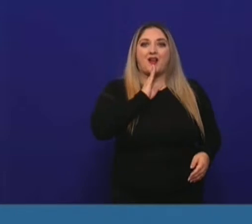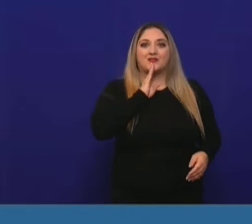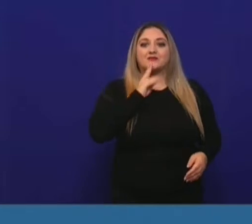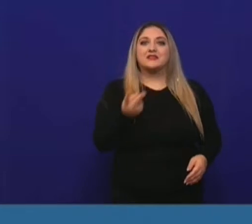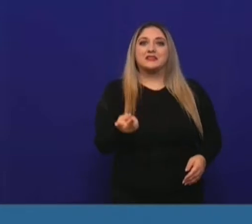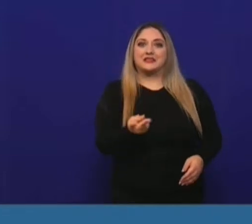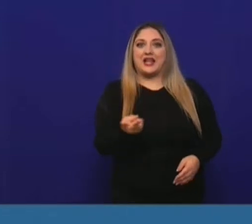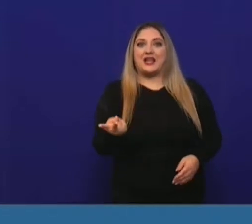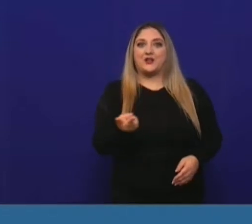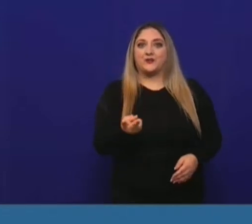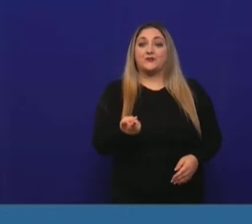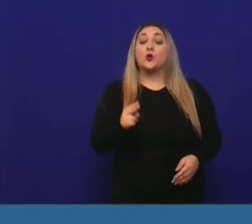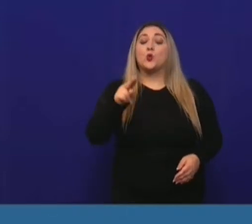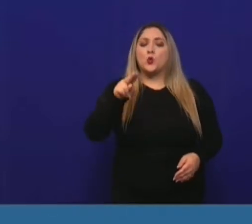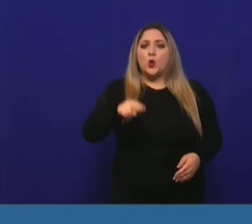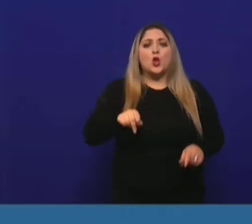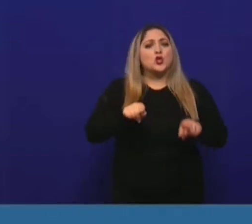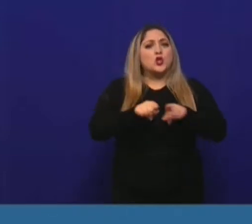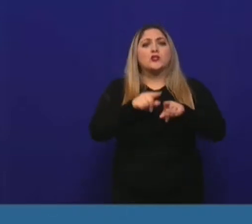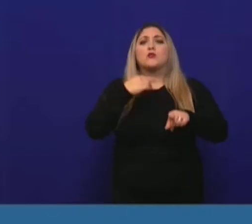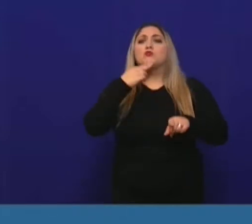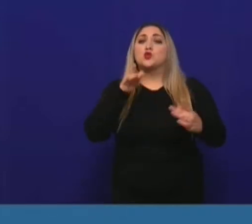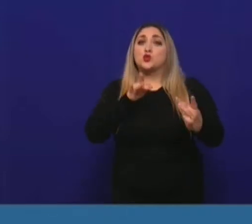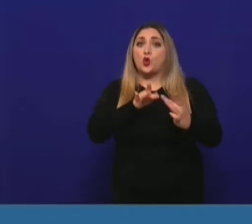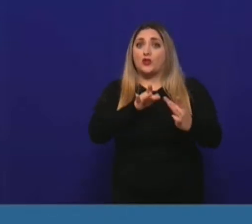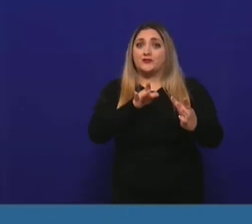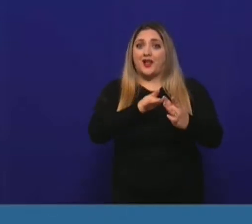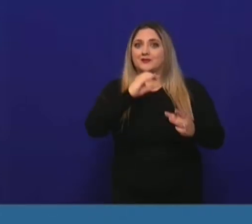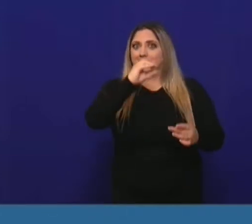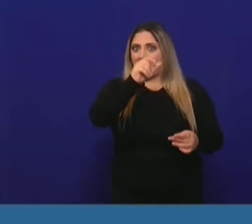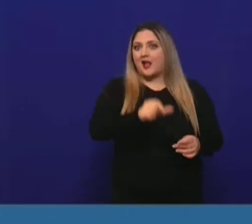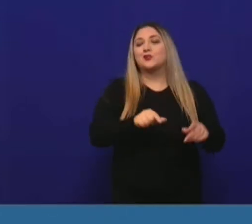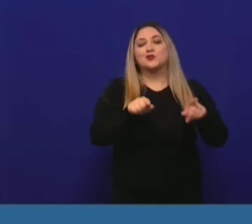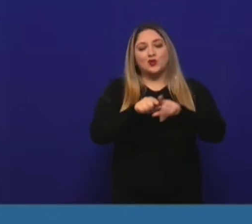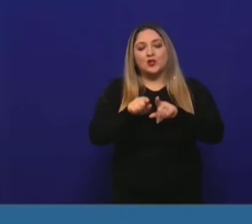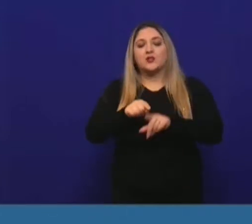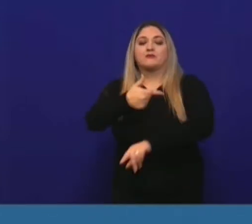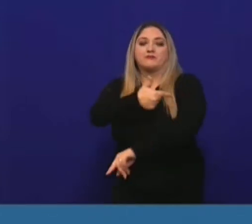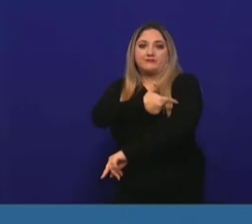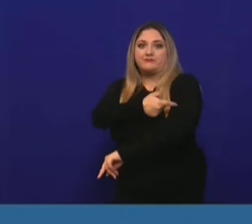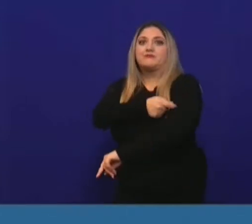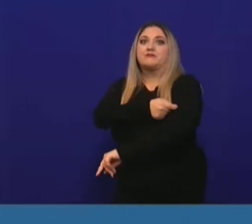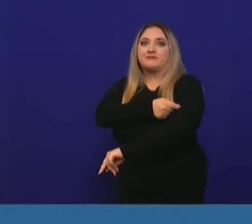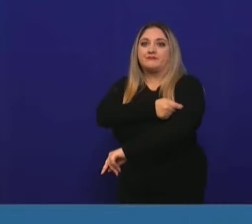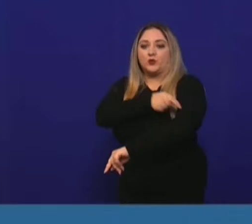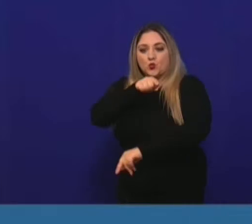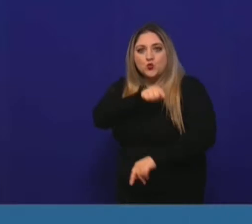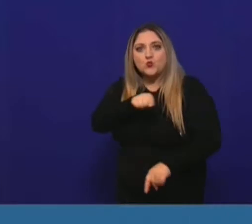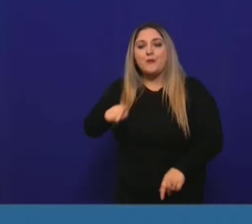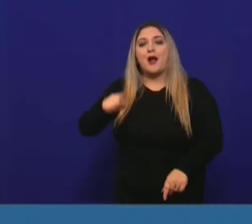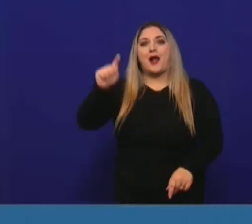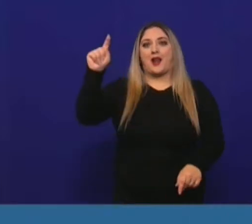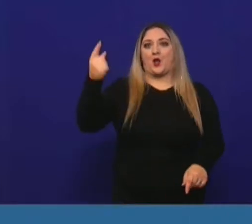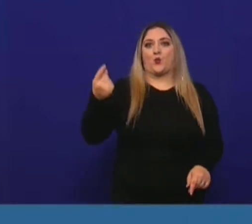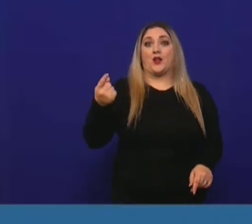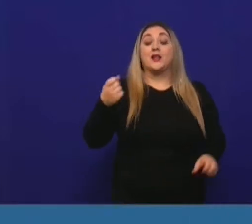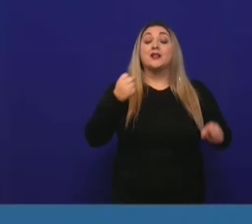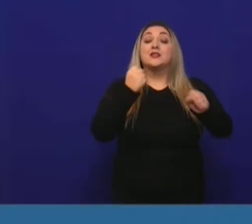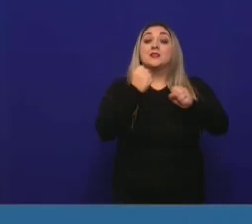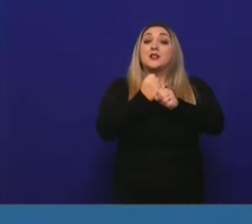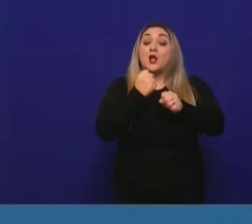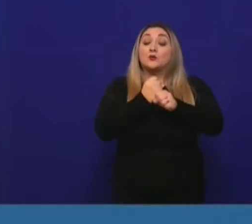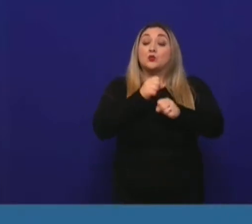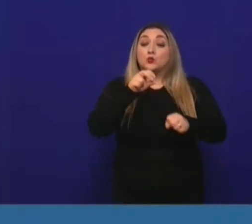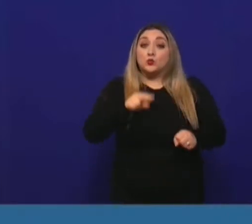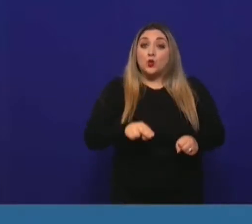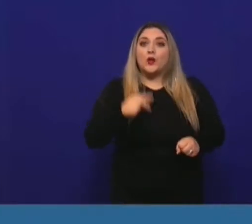dawk li m'għandhomx kuntatt dirett mal-pazjenti. U qegħdin nagħmlu anka n-nies li jaħdmu fil-privat